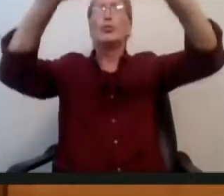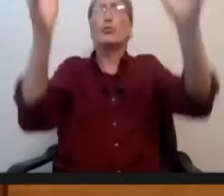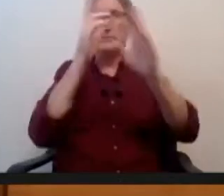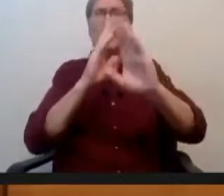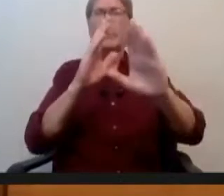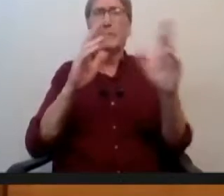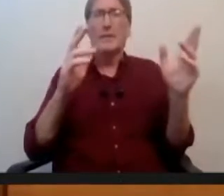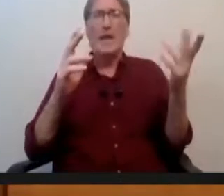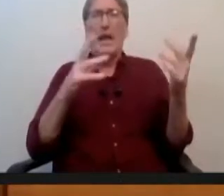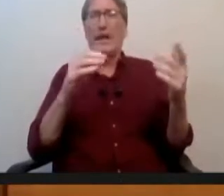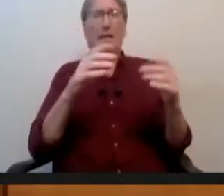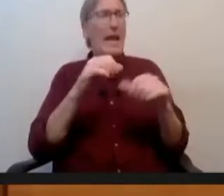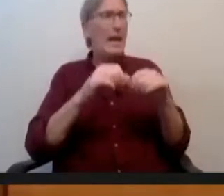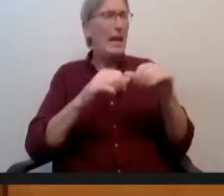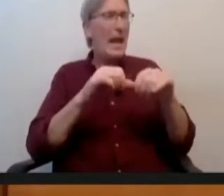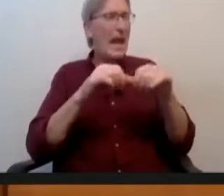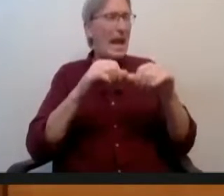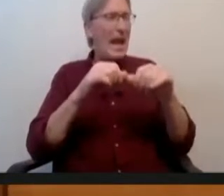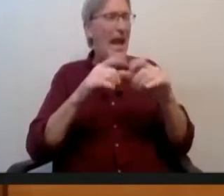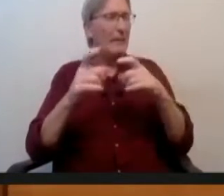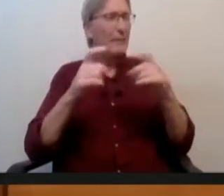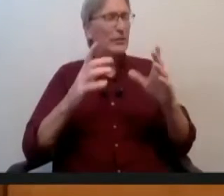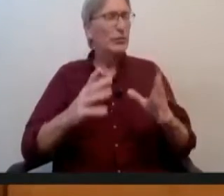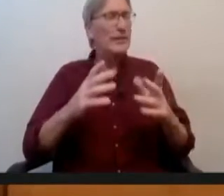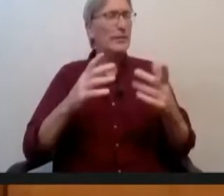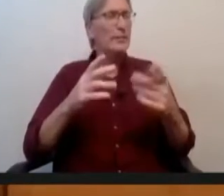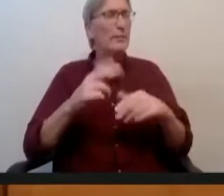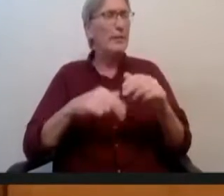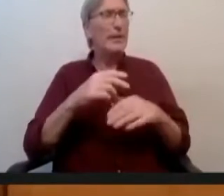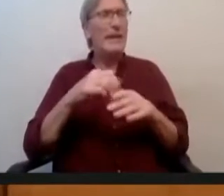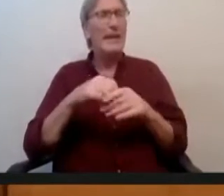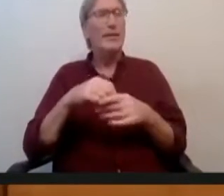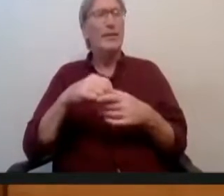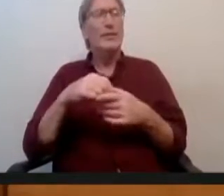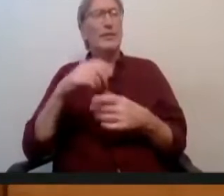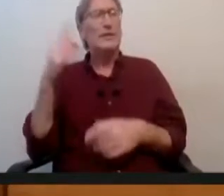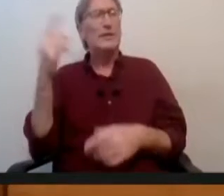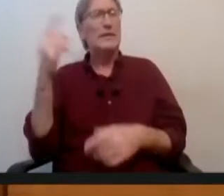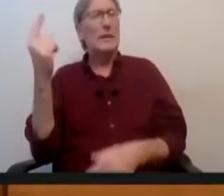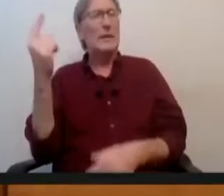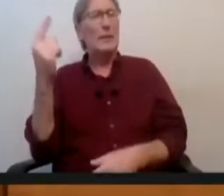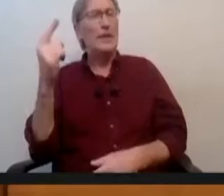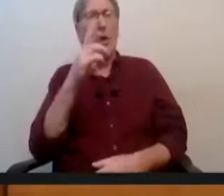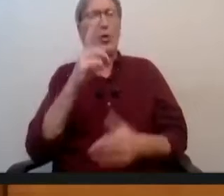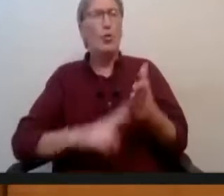designed the administration building of what is now Seton Hill University.